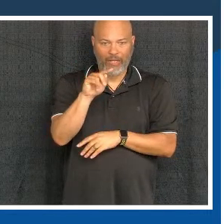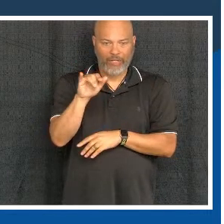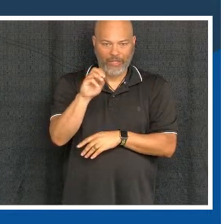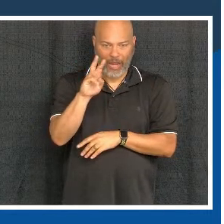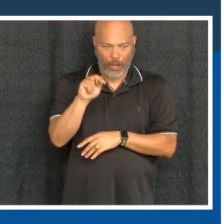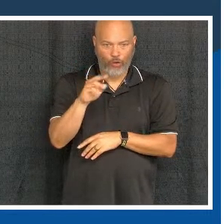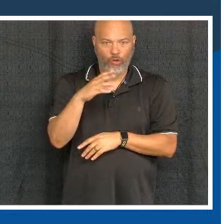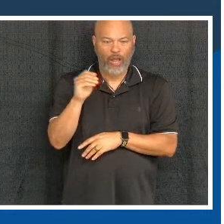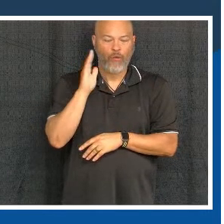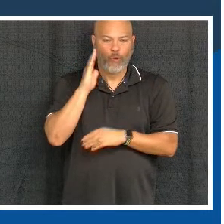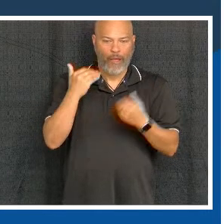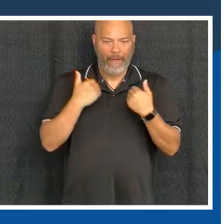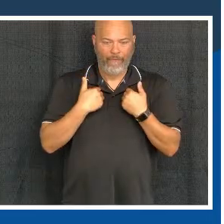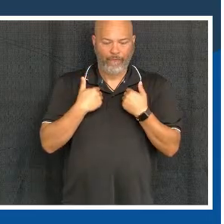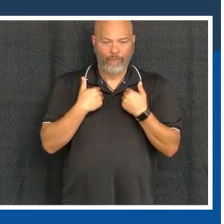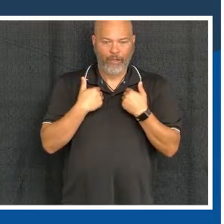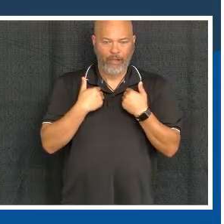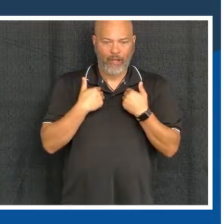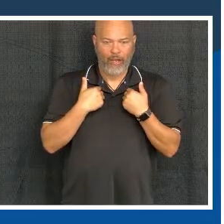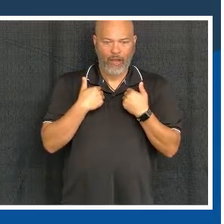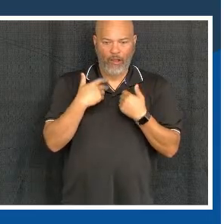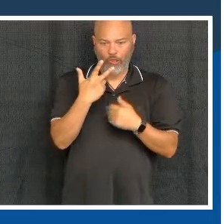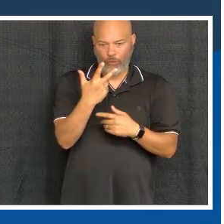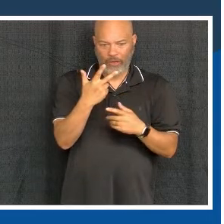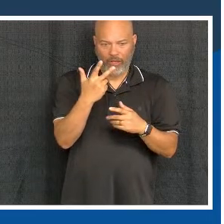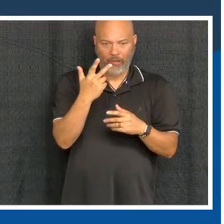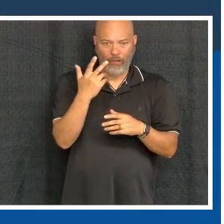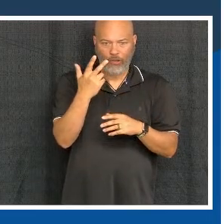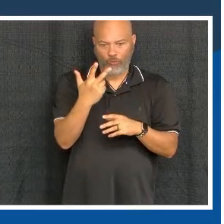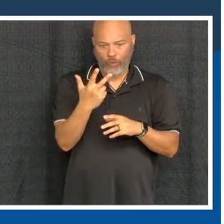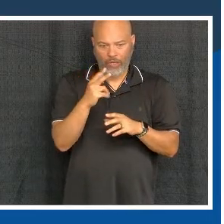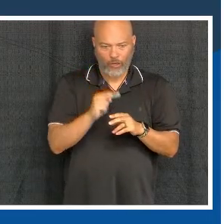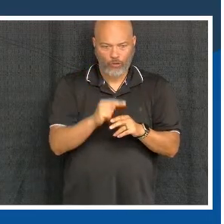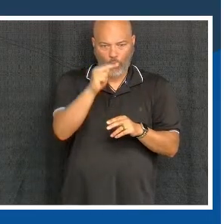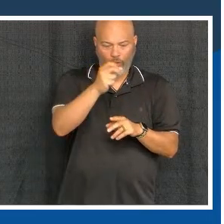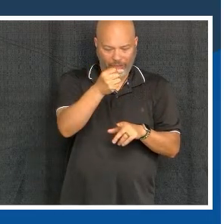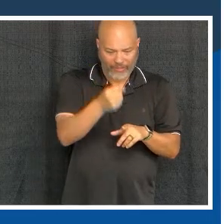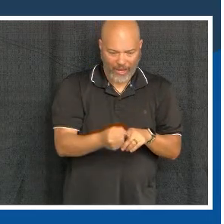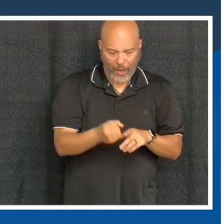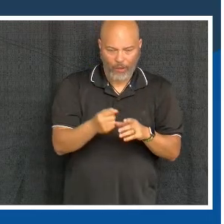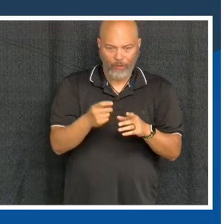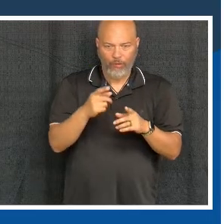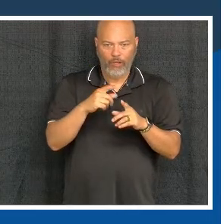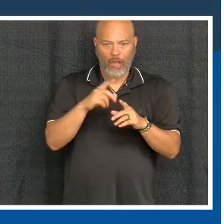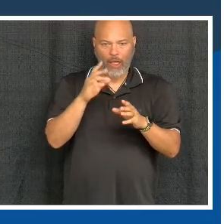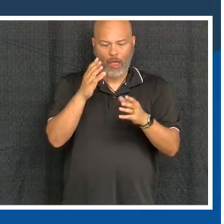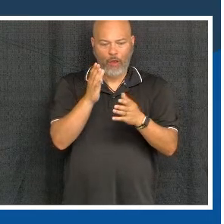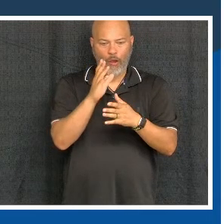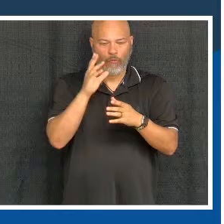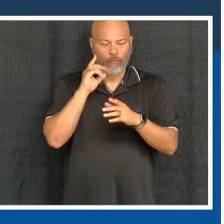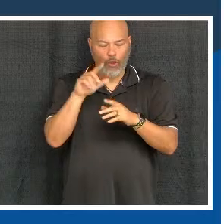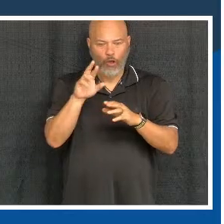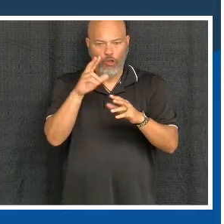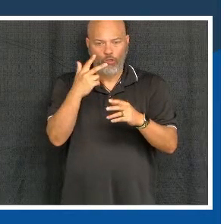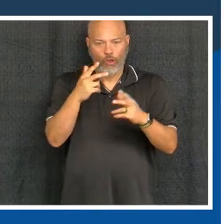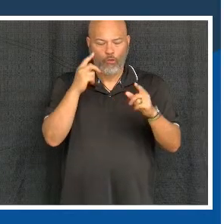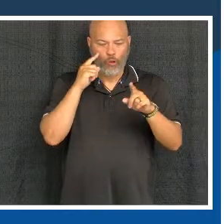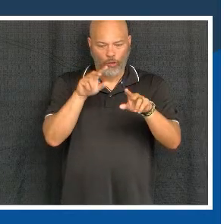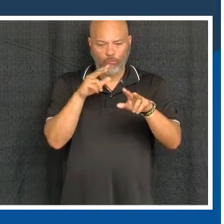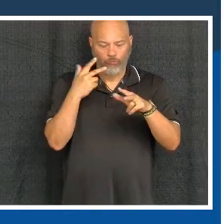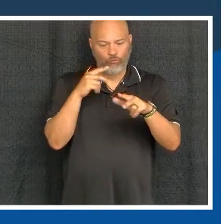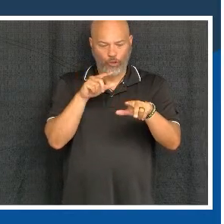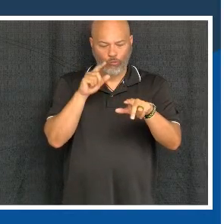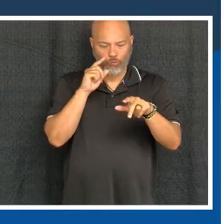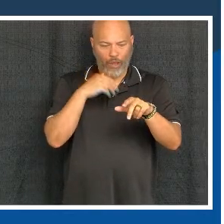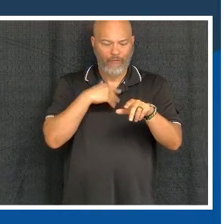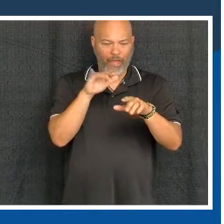there will be a main road of 3 to 5 lanes that will go north and south between the property to the north and the property to the south. This